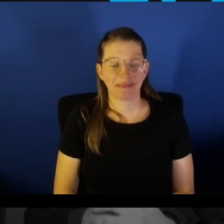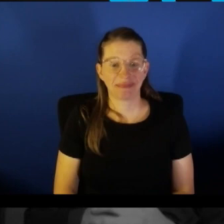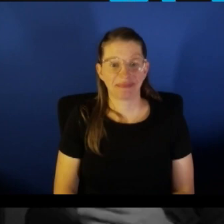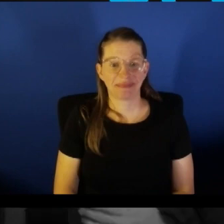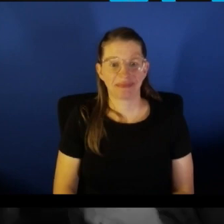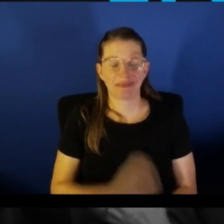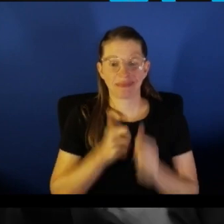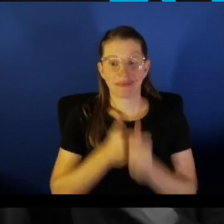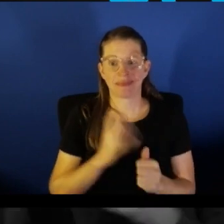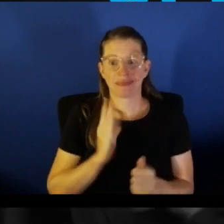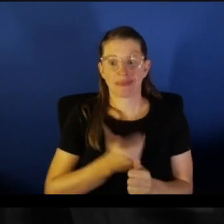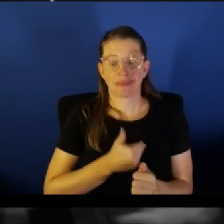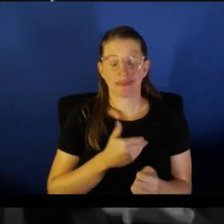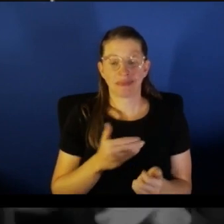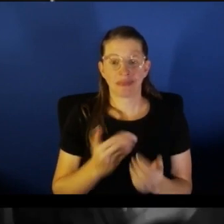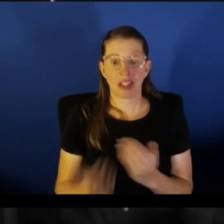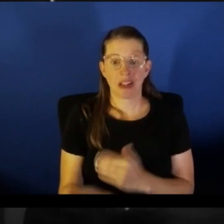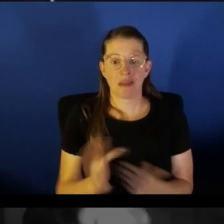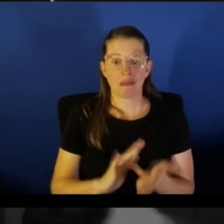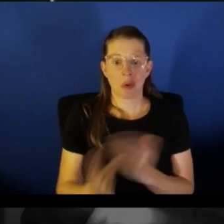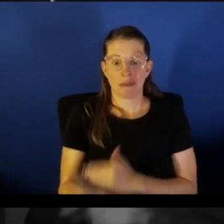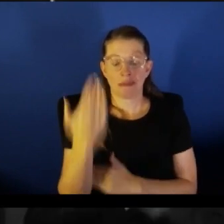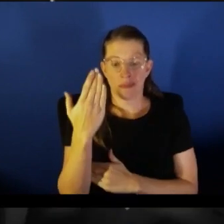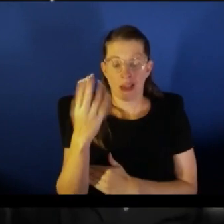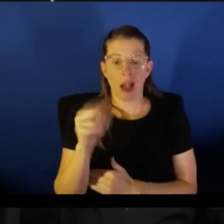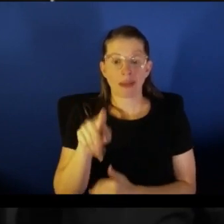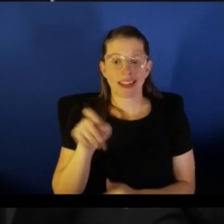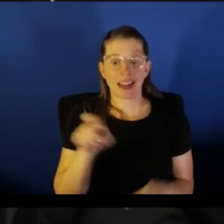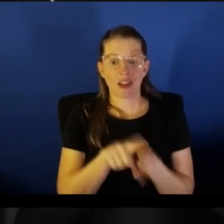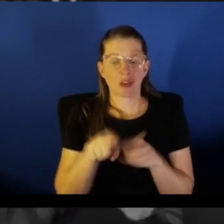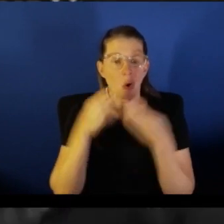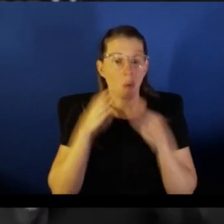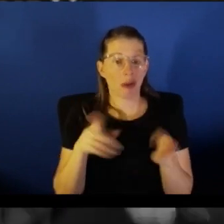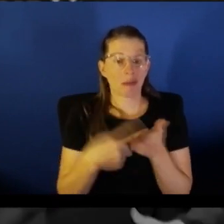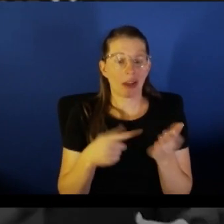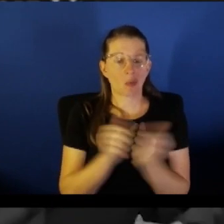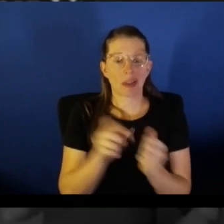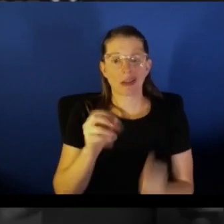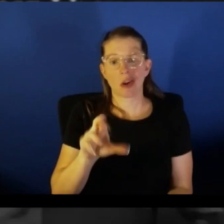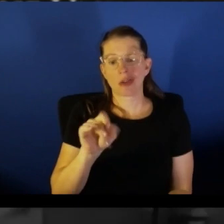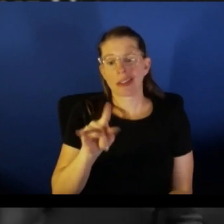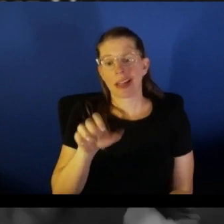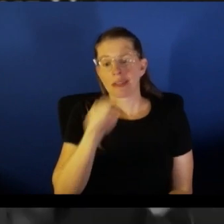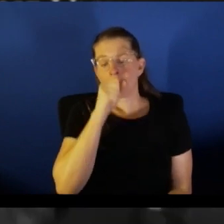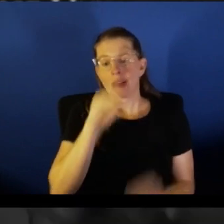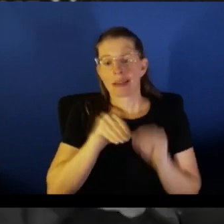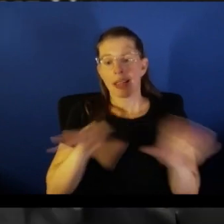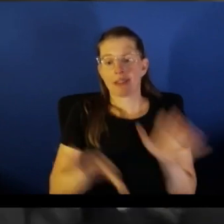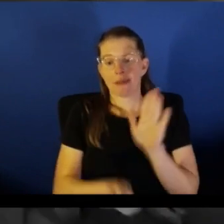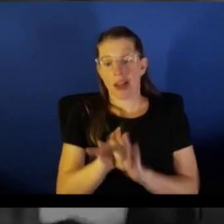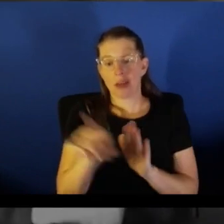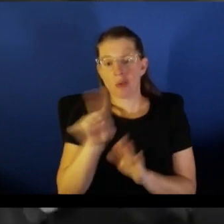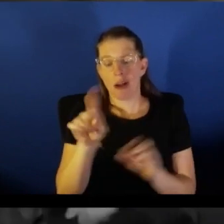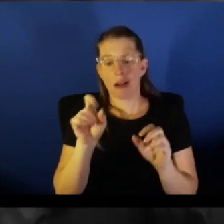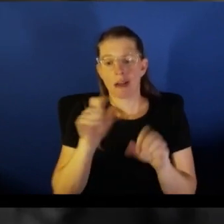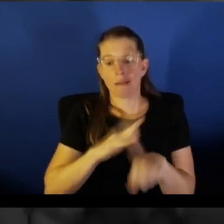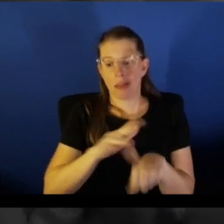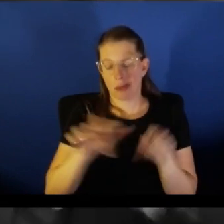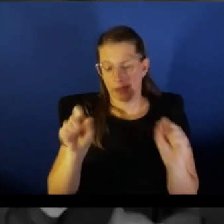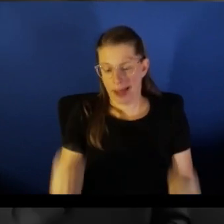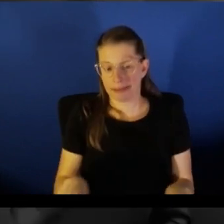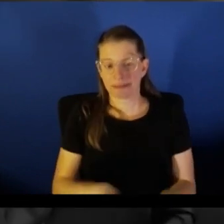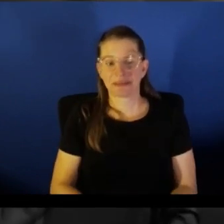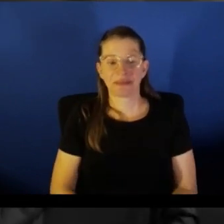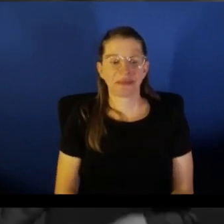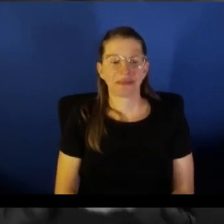Subscribe to our morning medical update and open mics with Dr. Stein's podcasts. Now, everywhere podcasts are available.